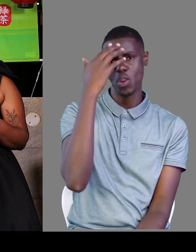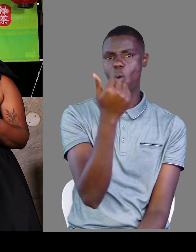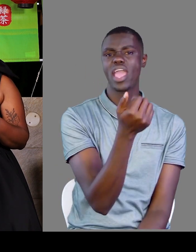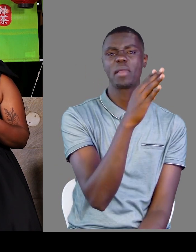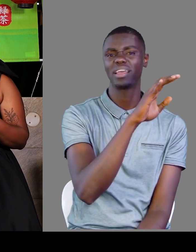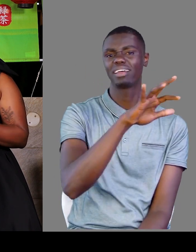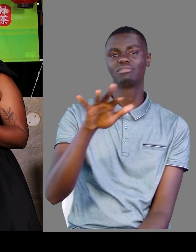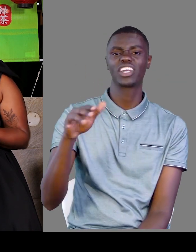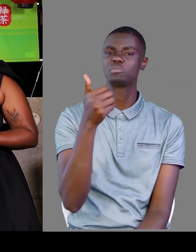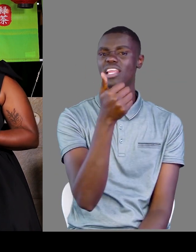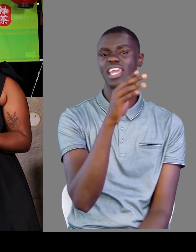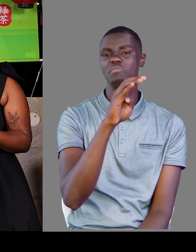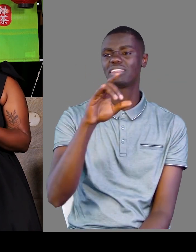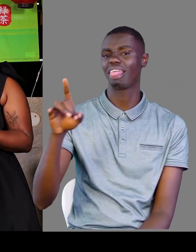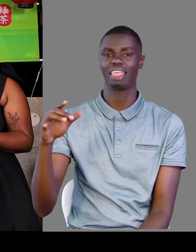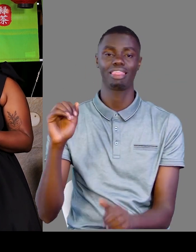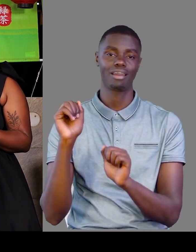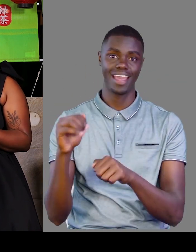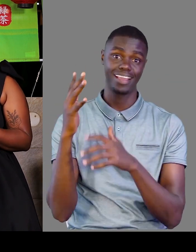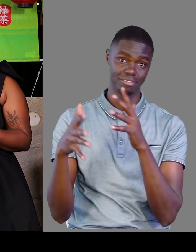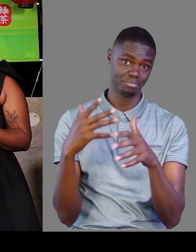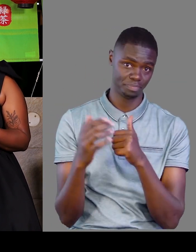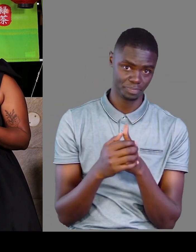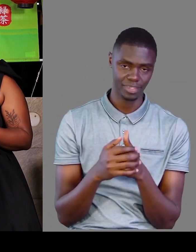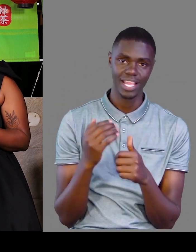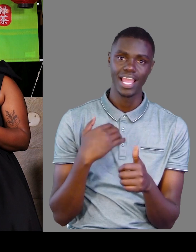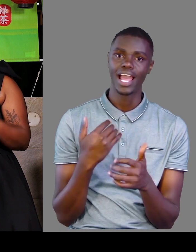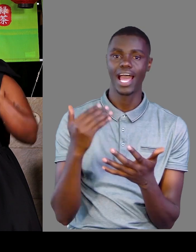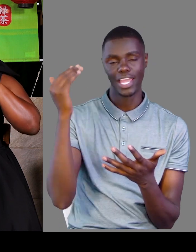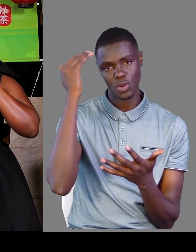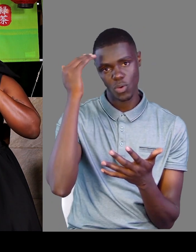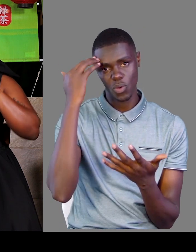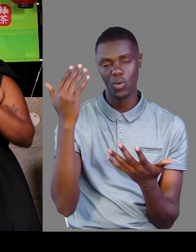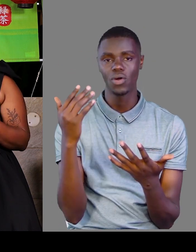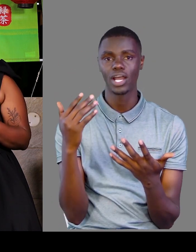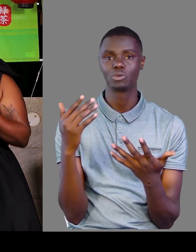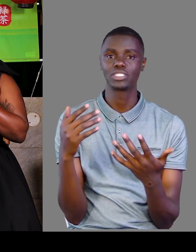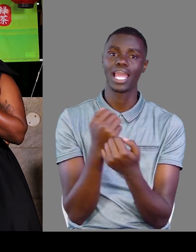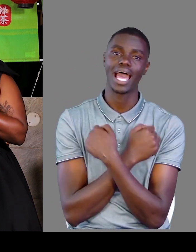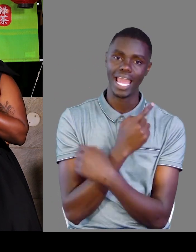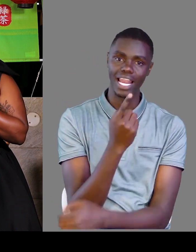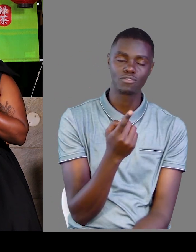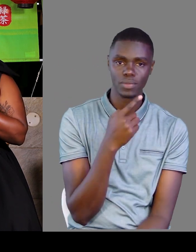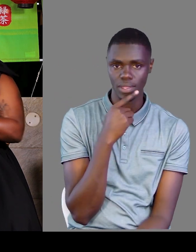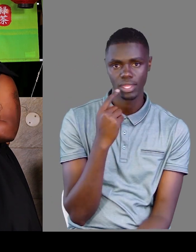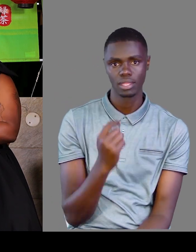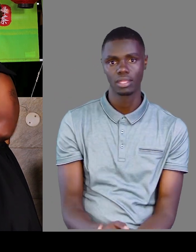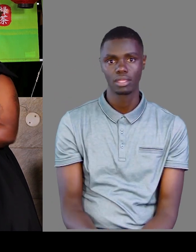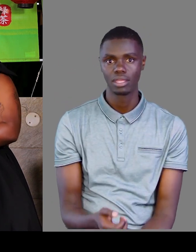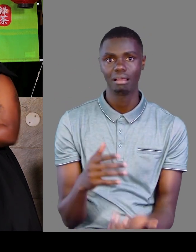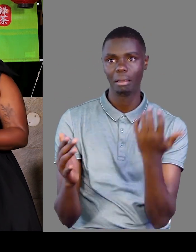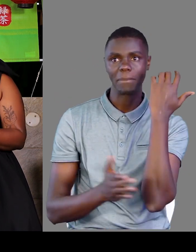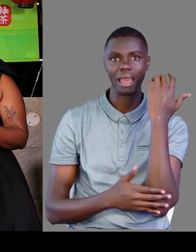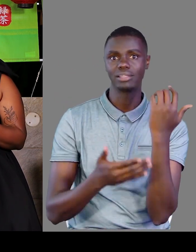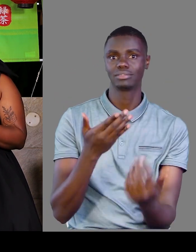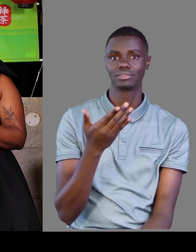C, D, E. I can sign. Wow. I know how to say loser. I love you. Do you know how to say bad? This is bad. This is